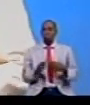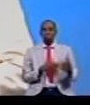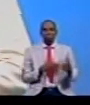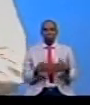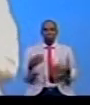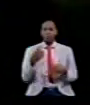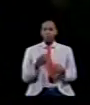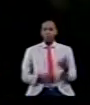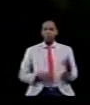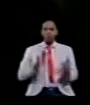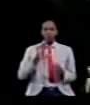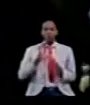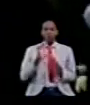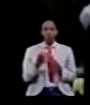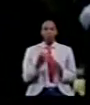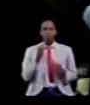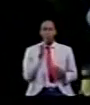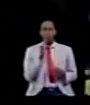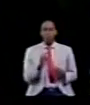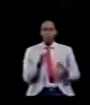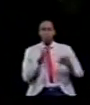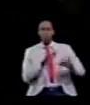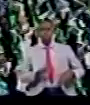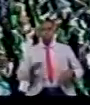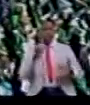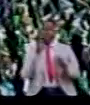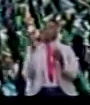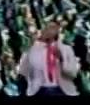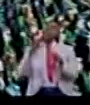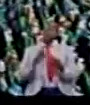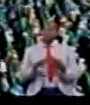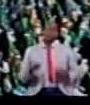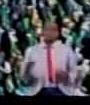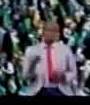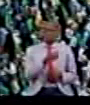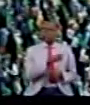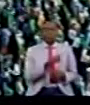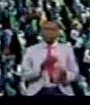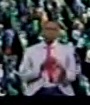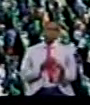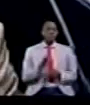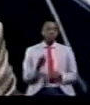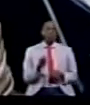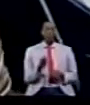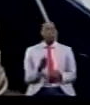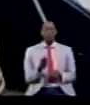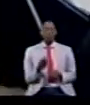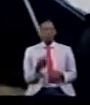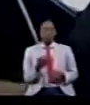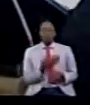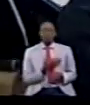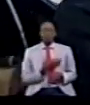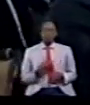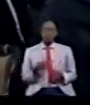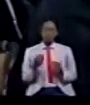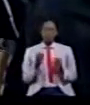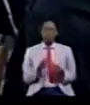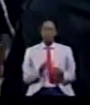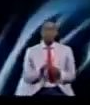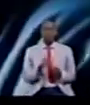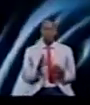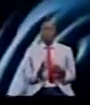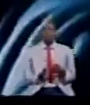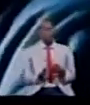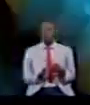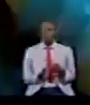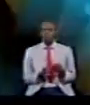to think about it. How would that, how do you think that kind of person will be able to manage their lives here and there? We want to